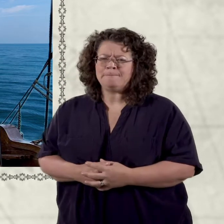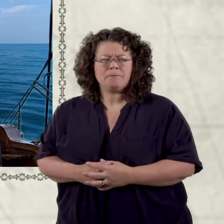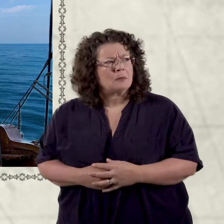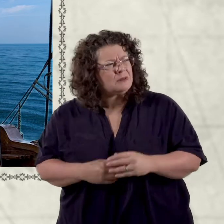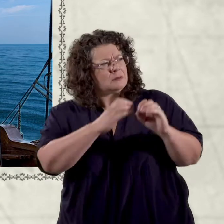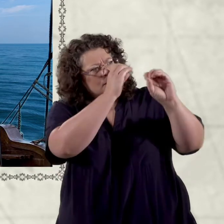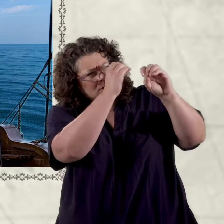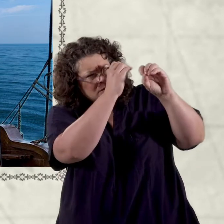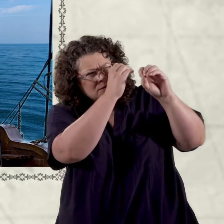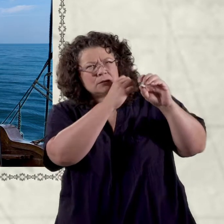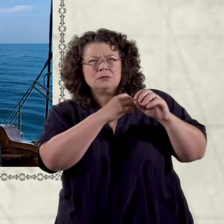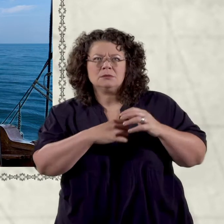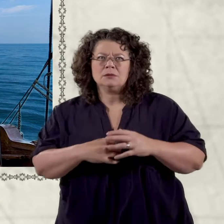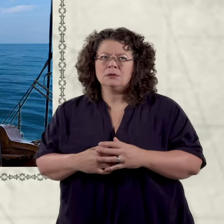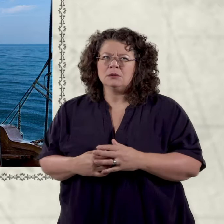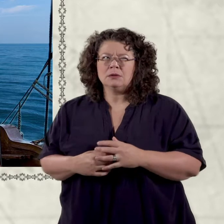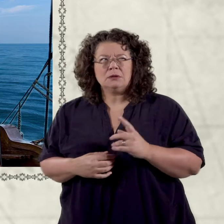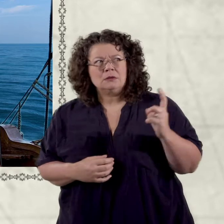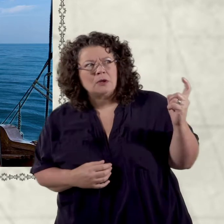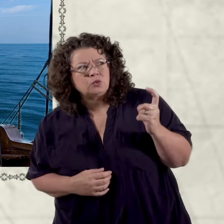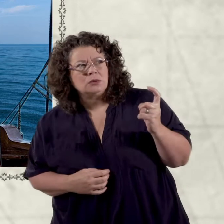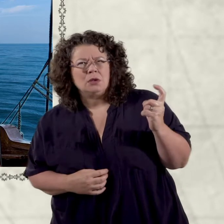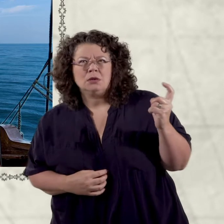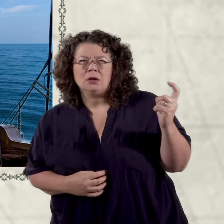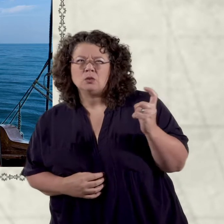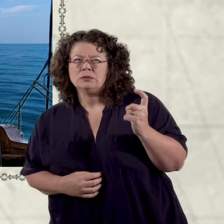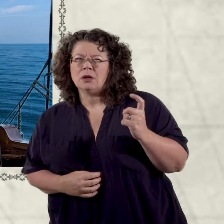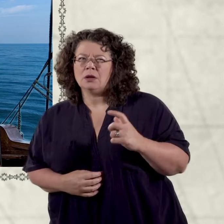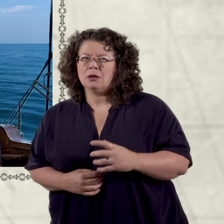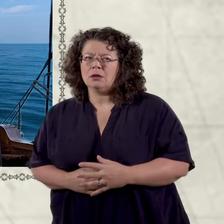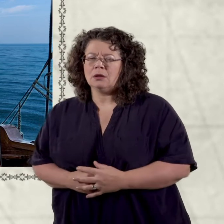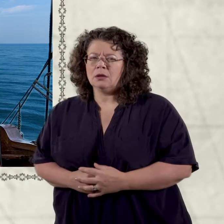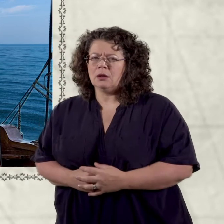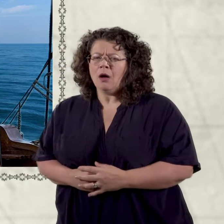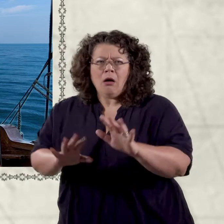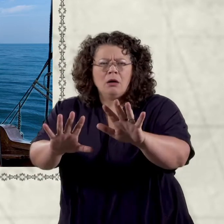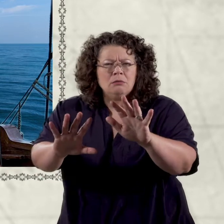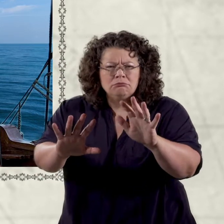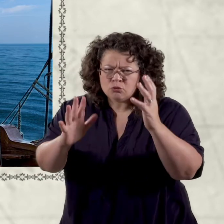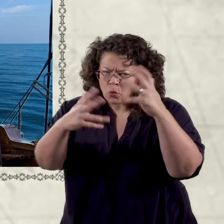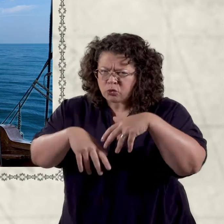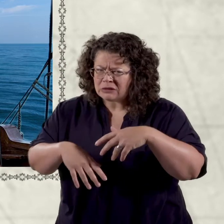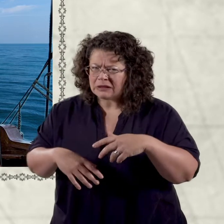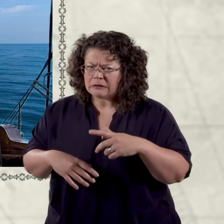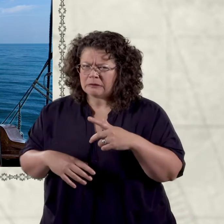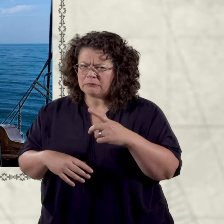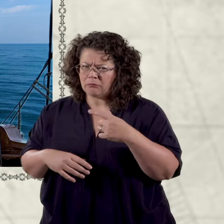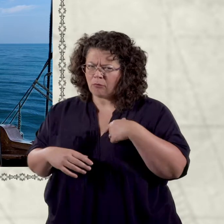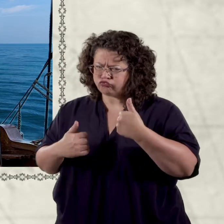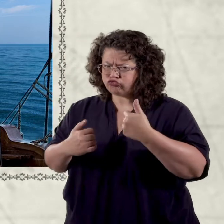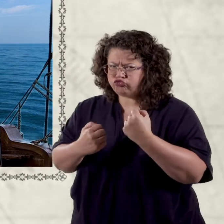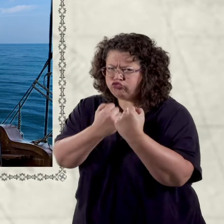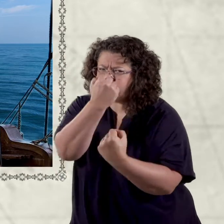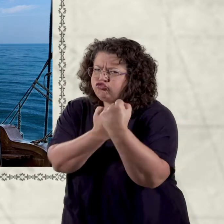Oh no, they're getting nearer. Oh, look, don't worry. I'm quite handy